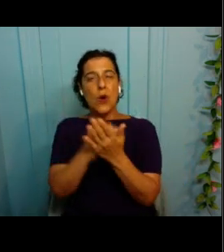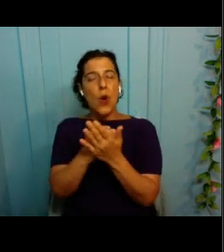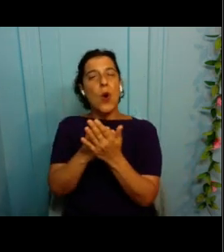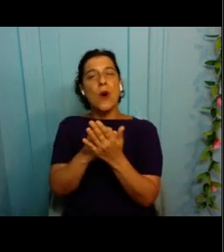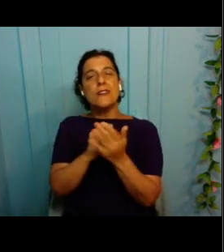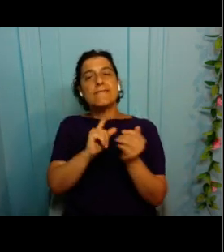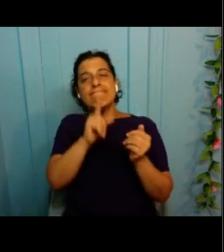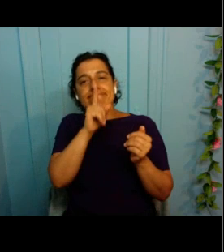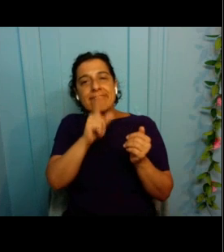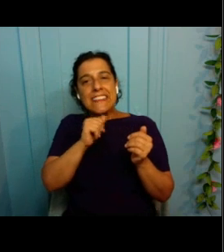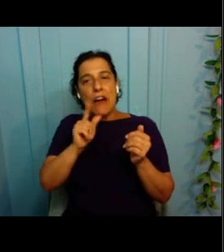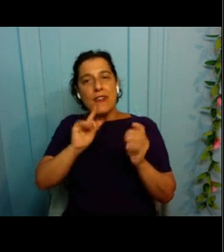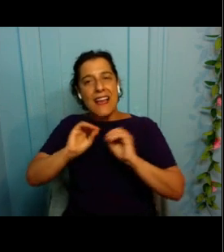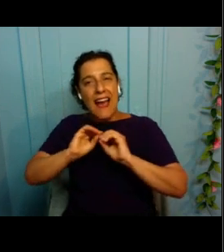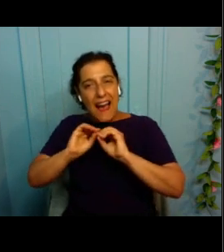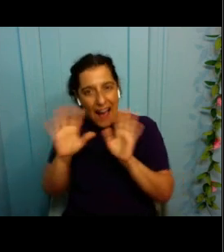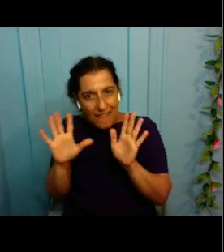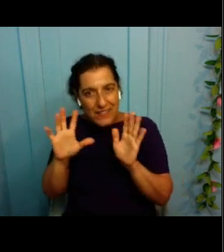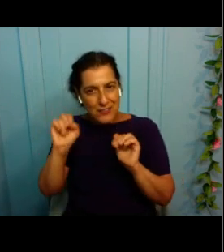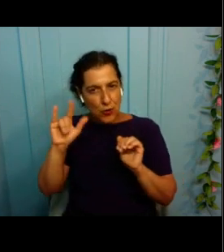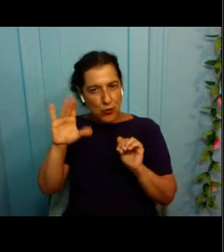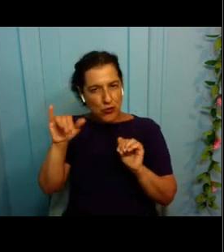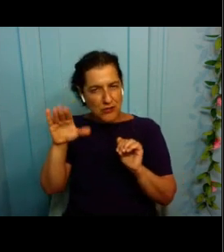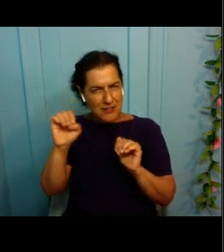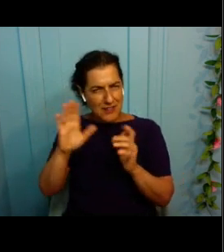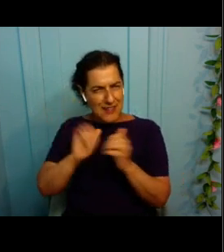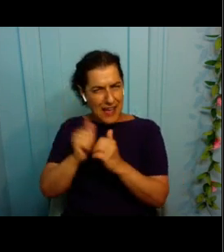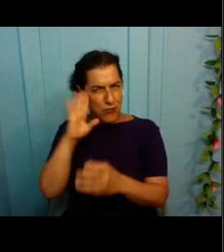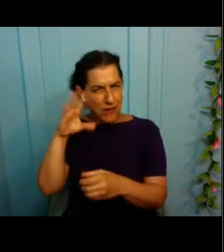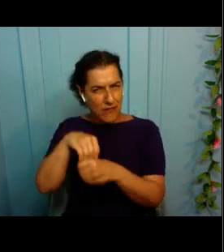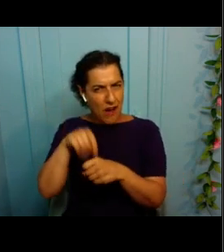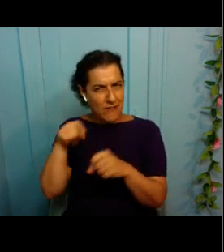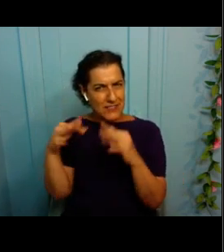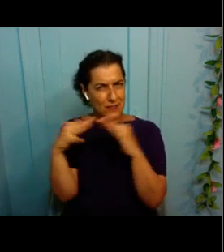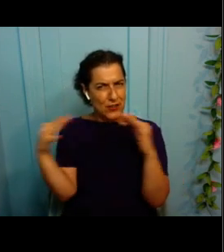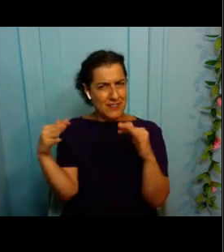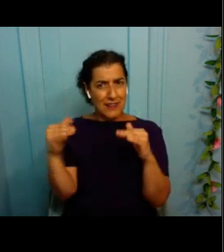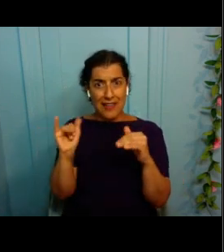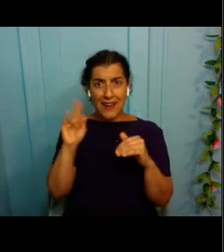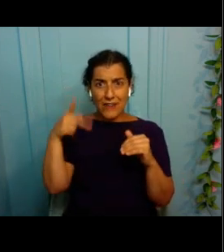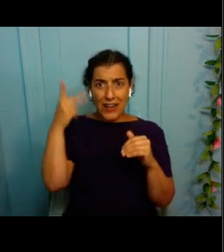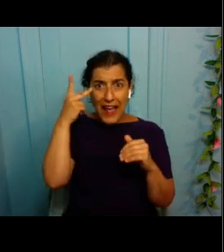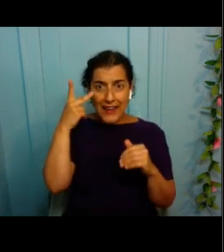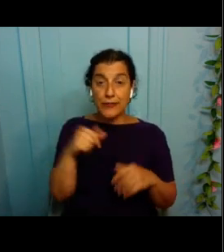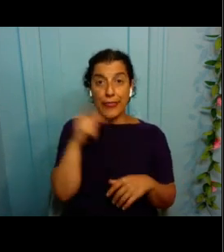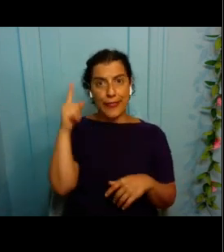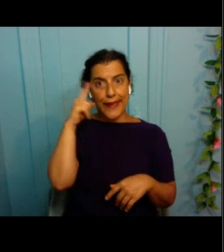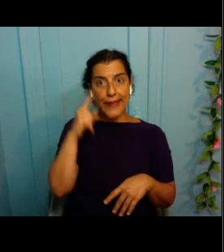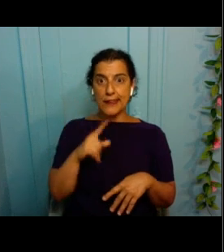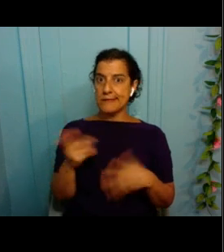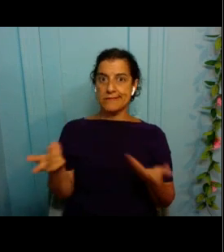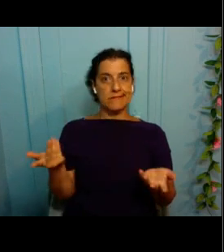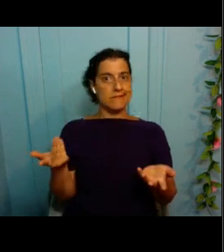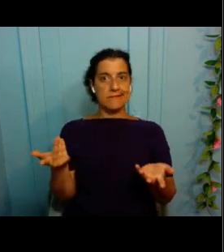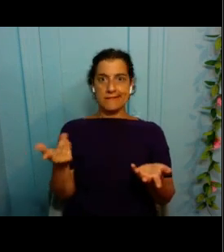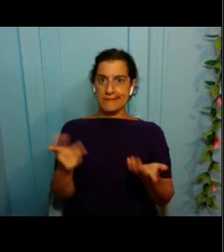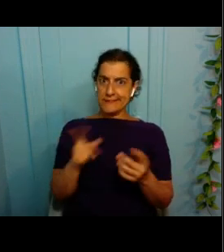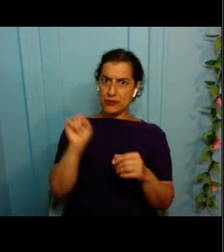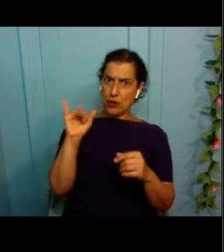all obvious how social justice and diversity plays a role, such as in phonetics. You know, we all have bodies and